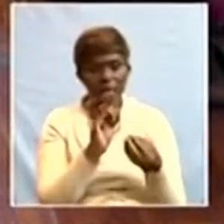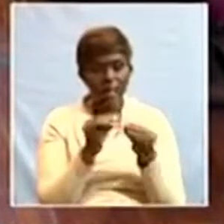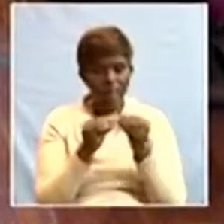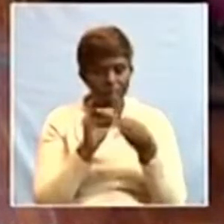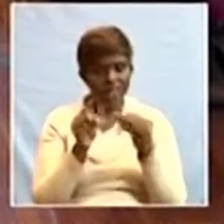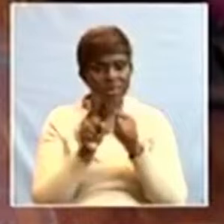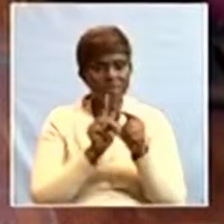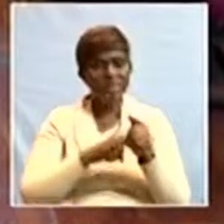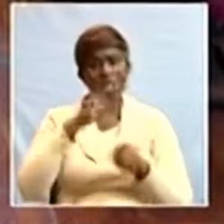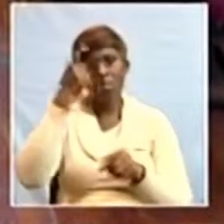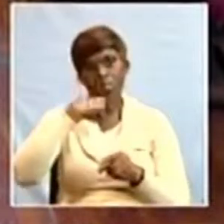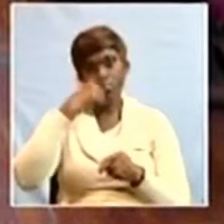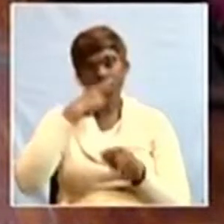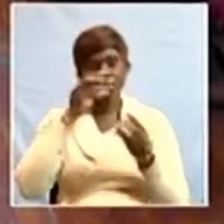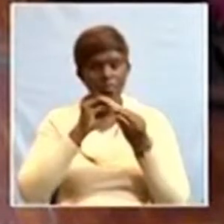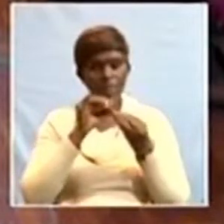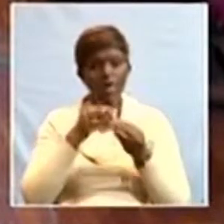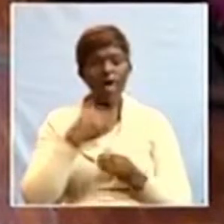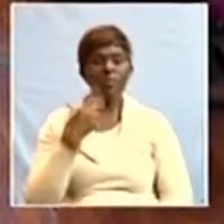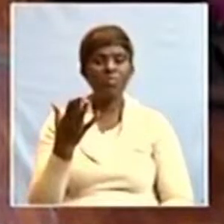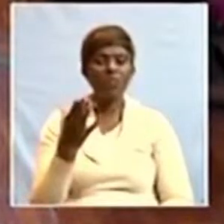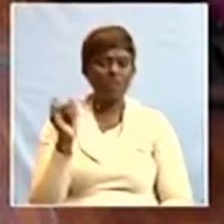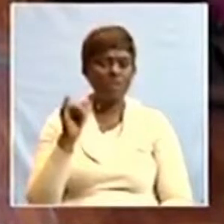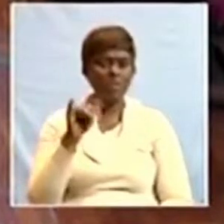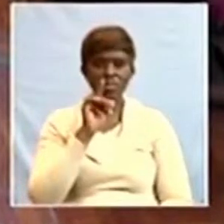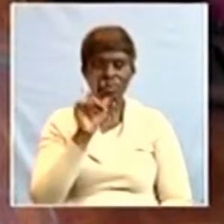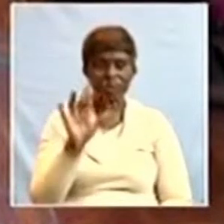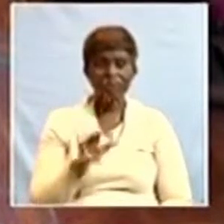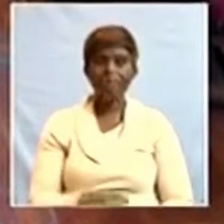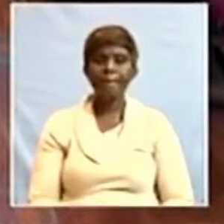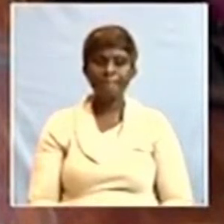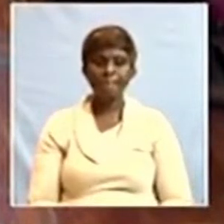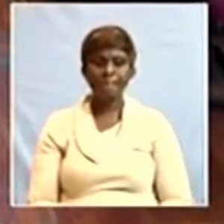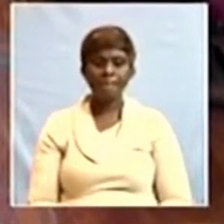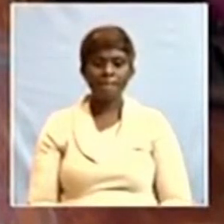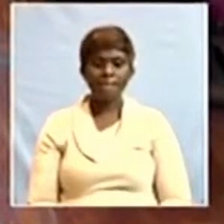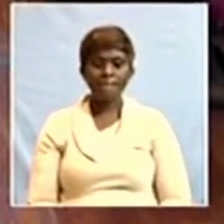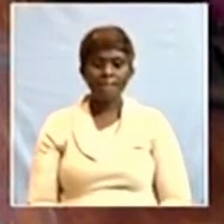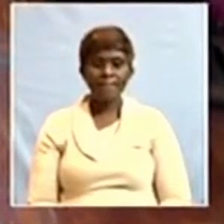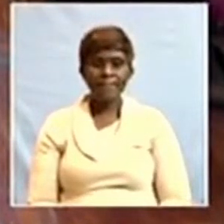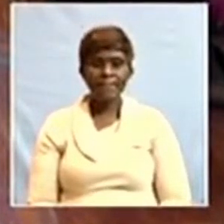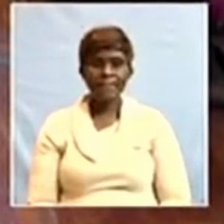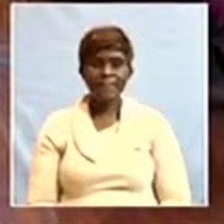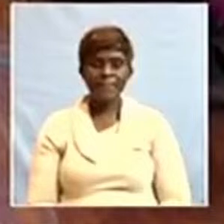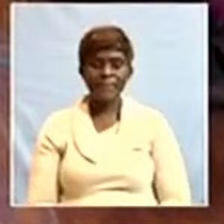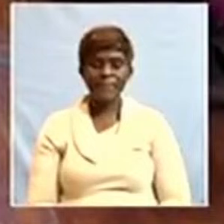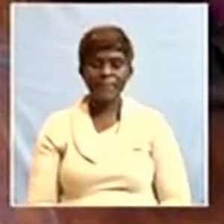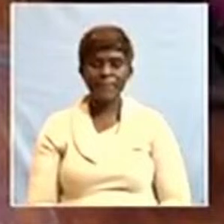too huge. So, yes, you can respond to that question.